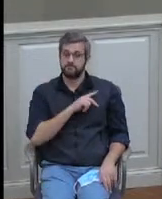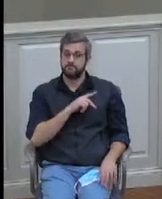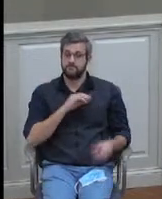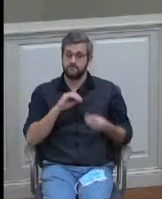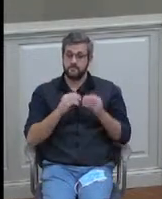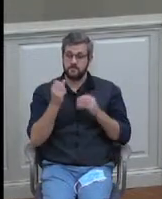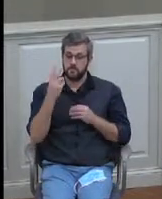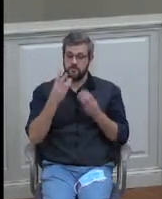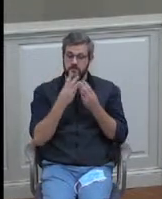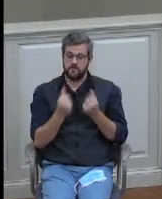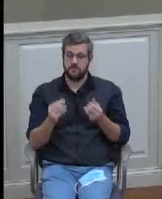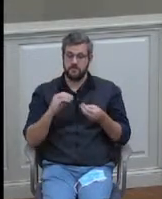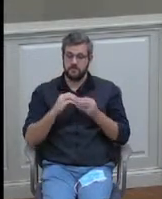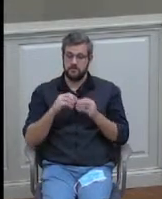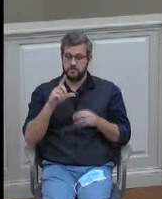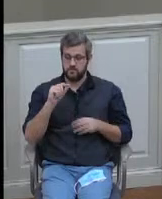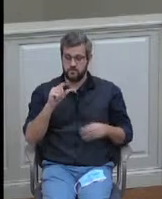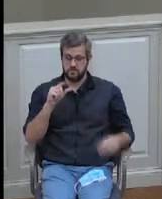is resolution number